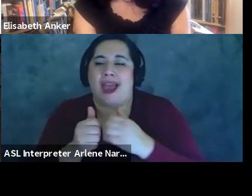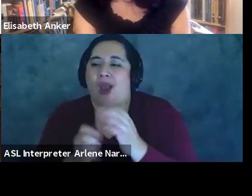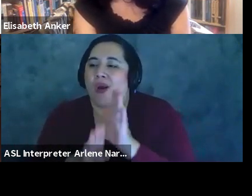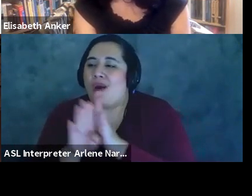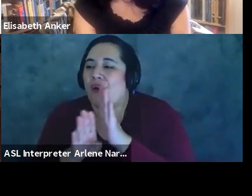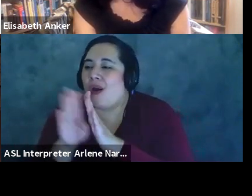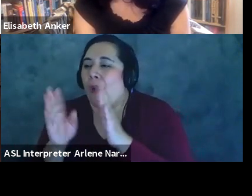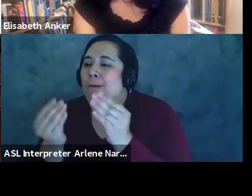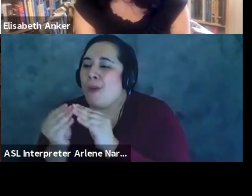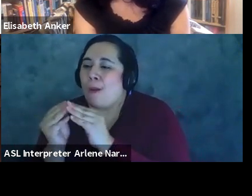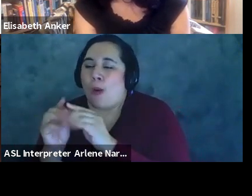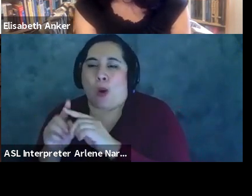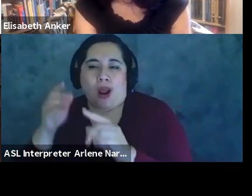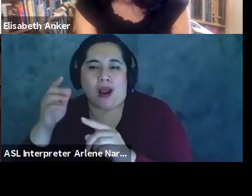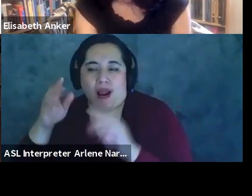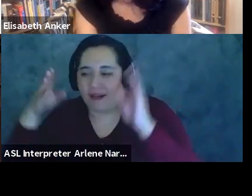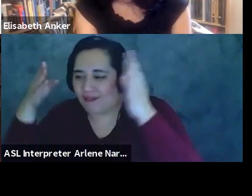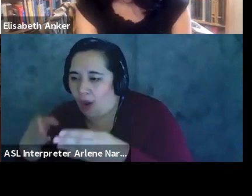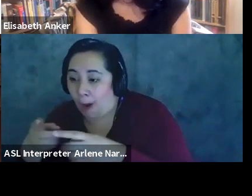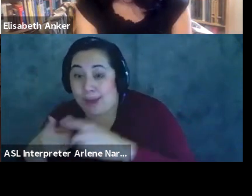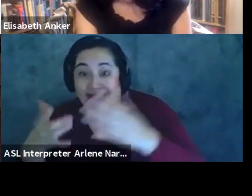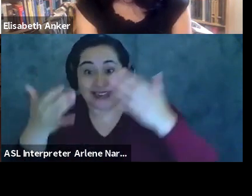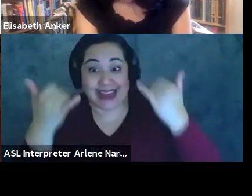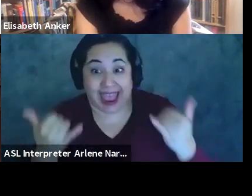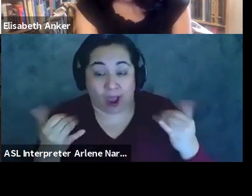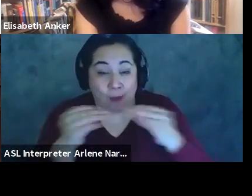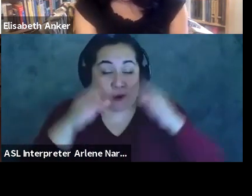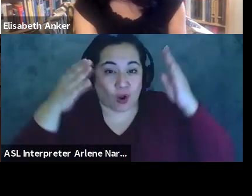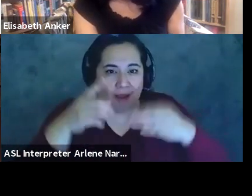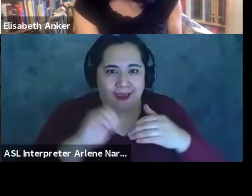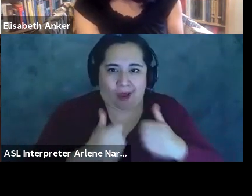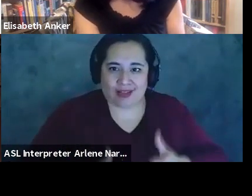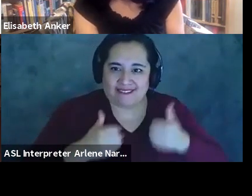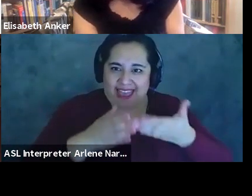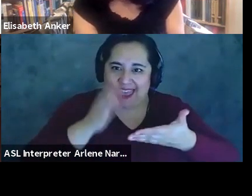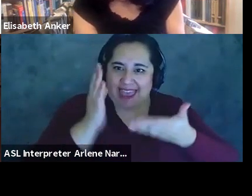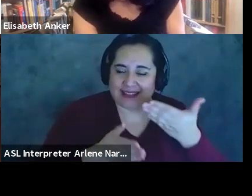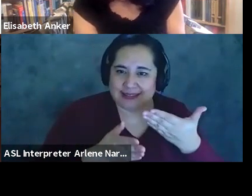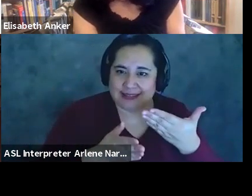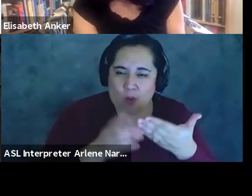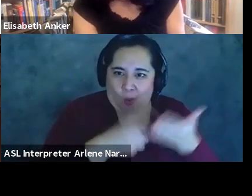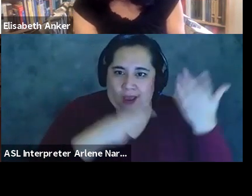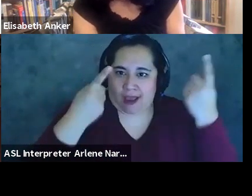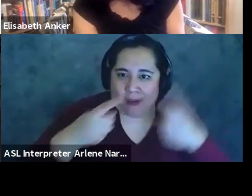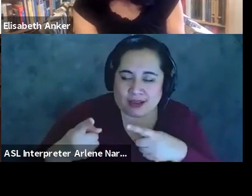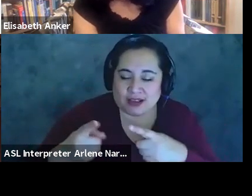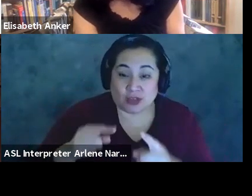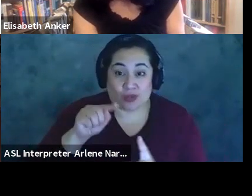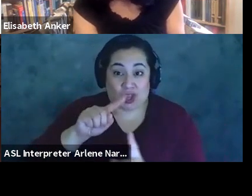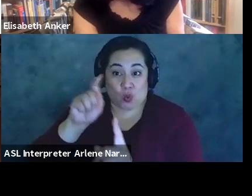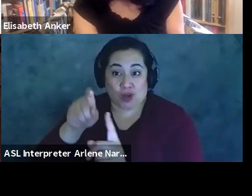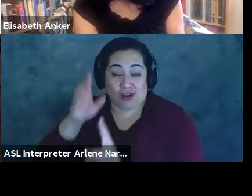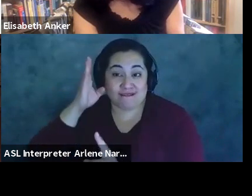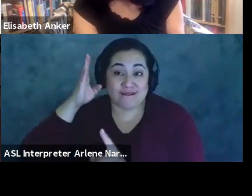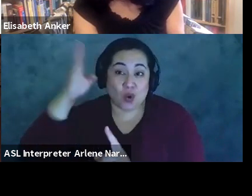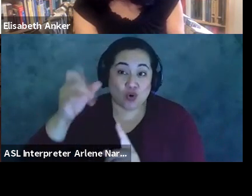many are preoccupied with the question of how it ends and under what conditions. So this question of futures